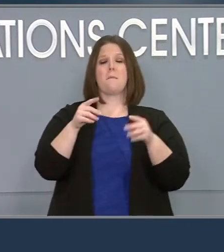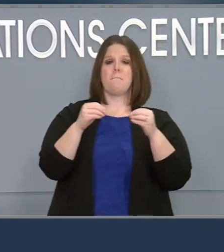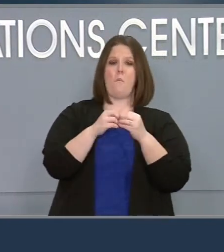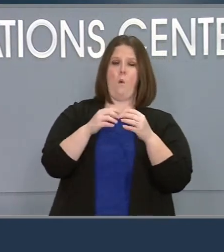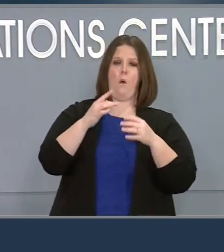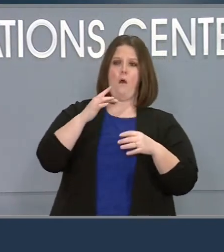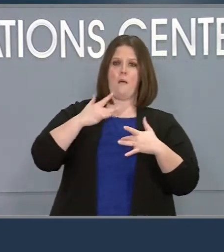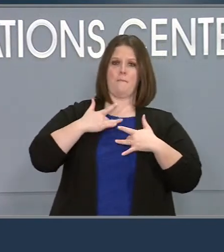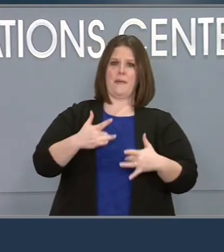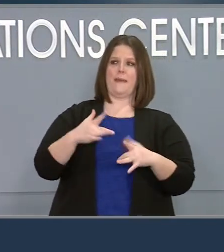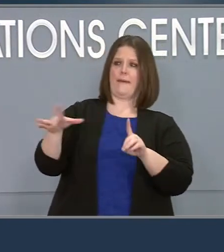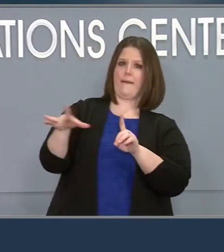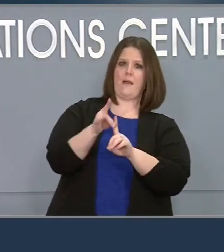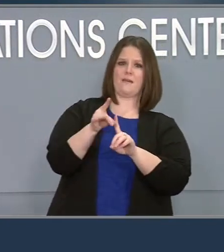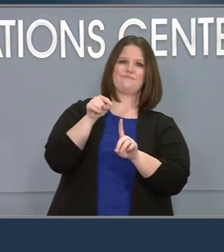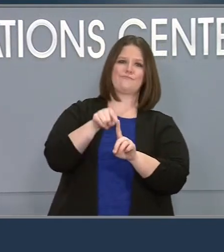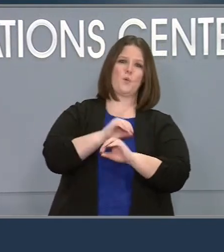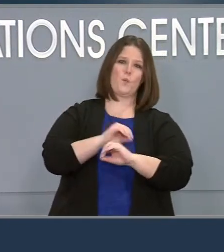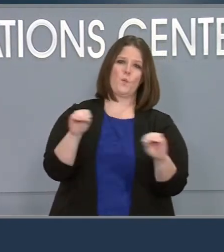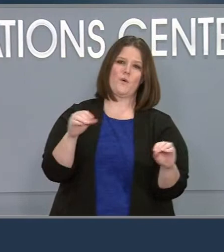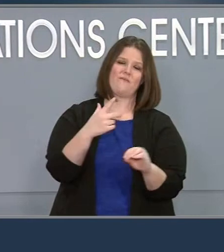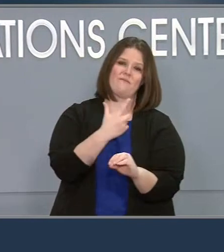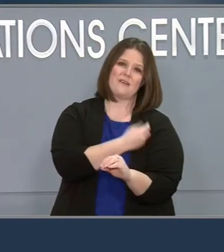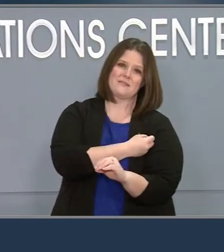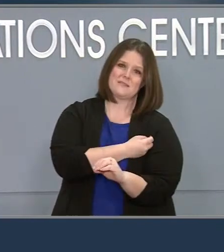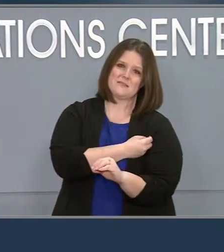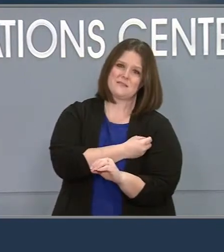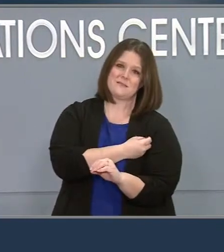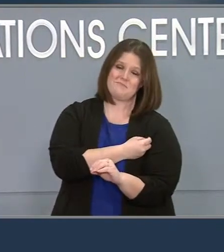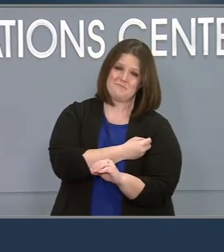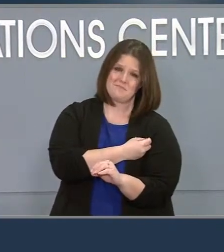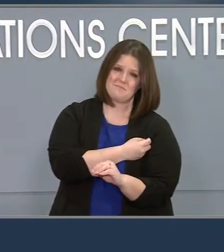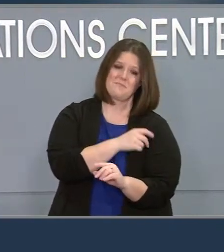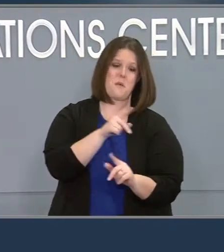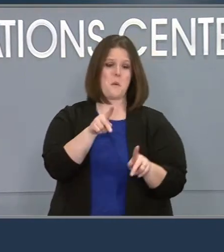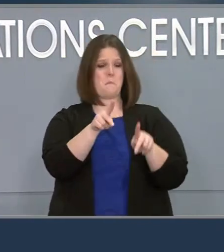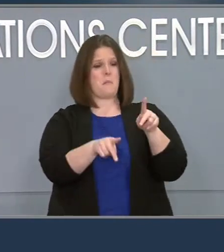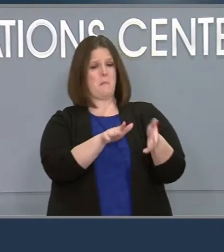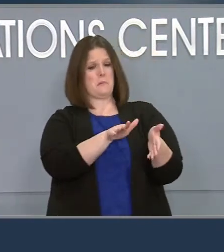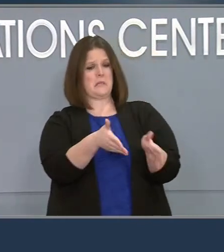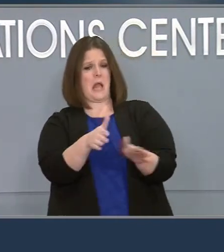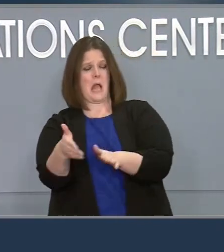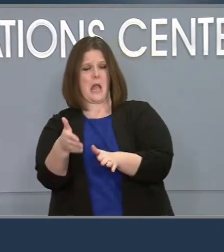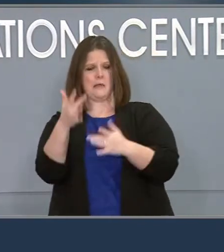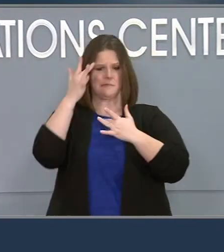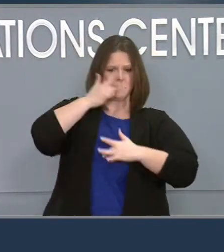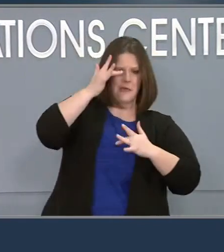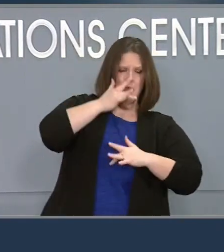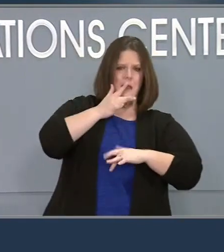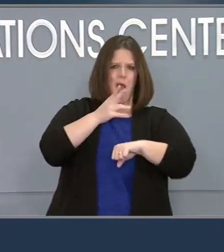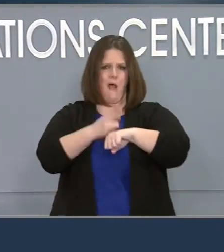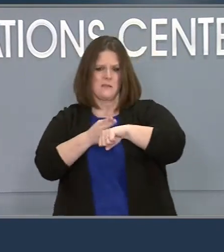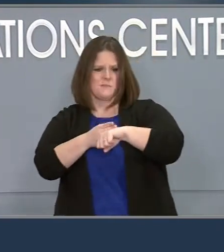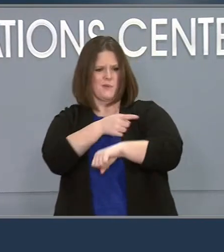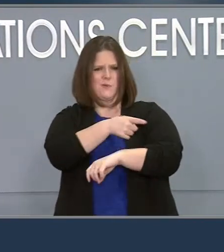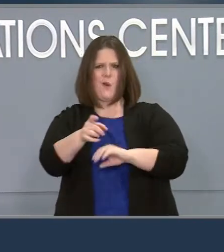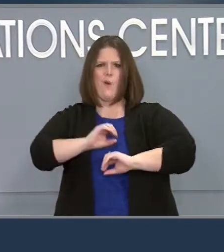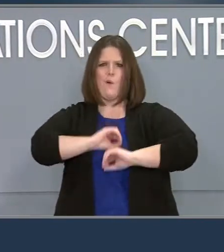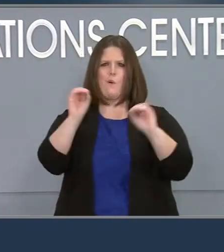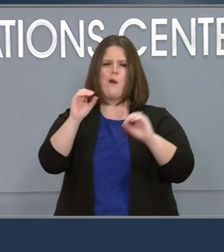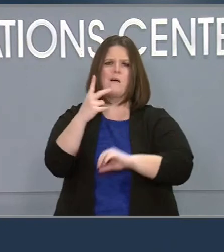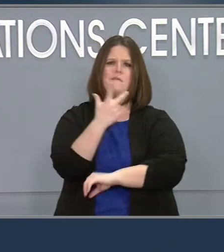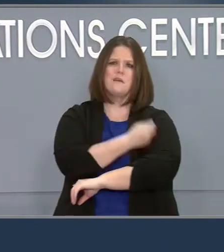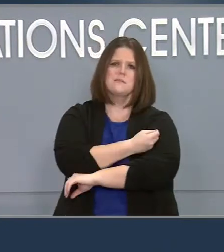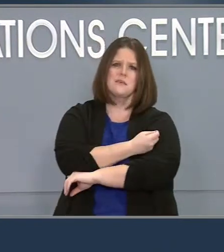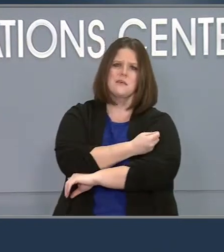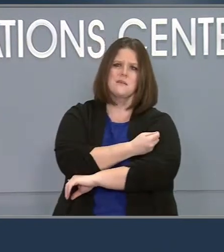vulnerable. Almost all hospitalizations and deaths are in people who are not vaccinated. All right, so let's look